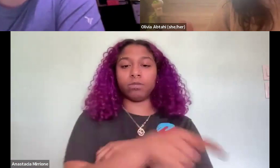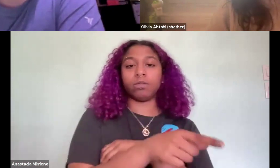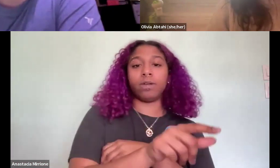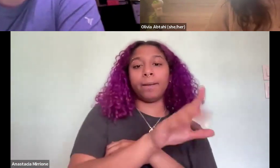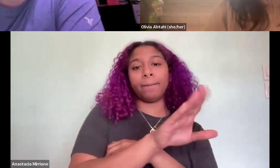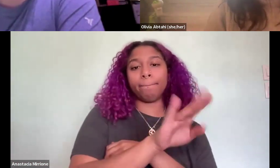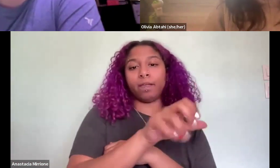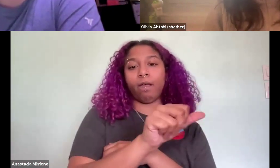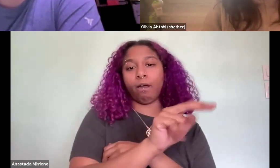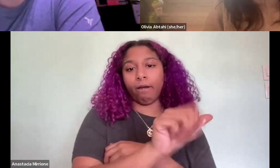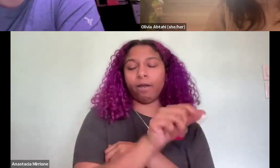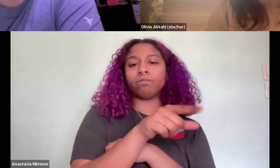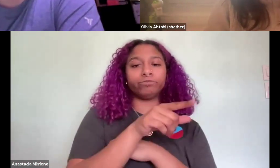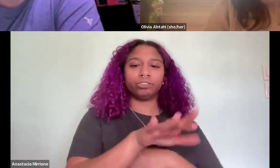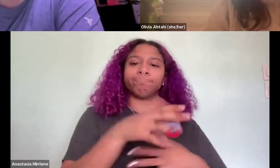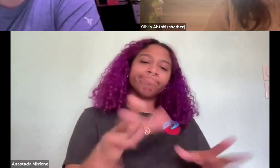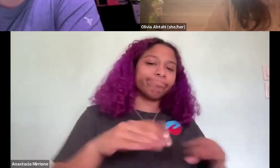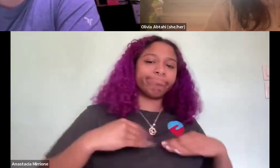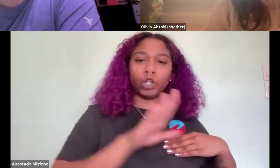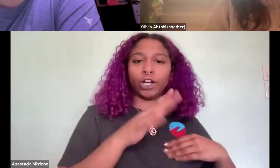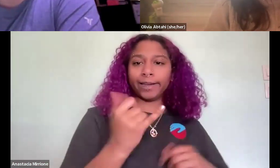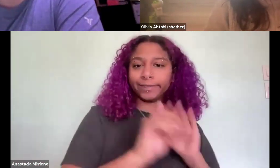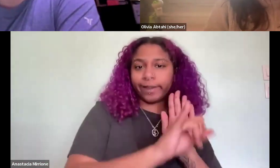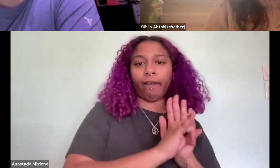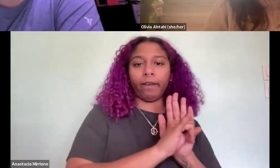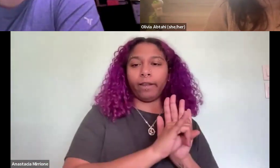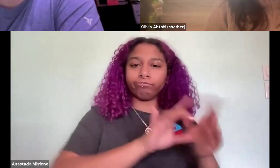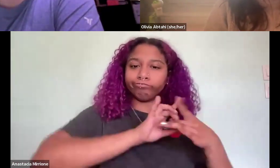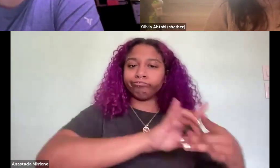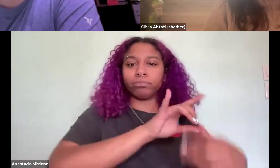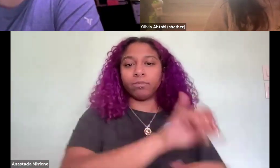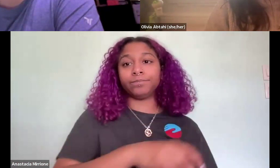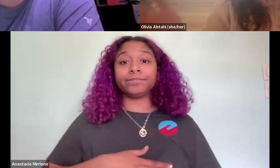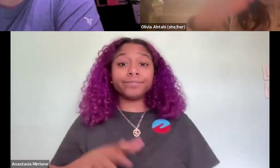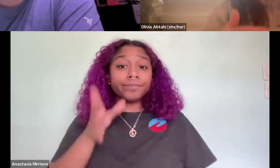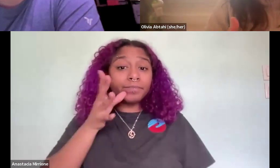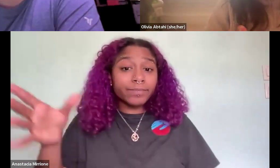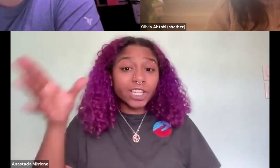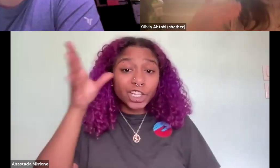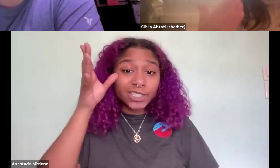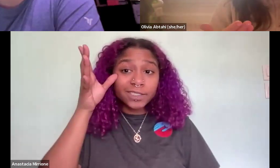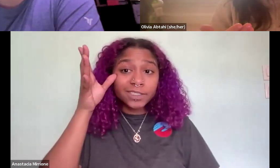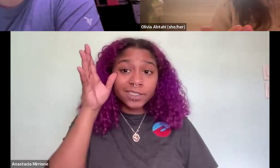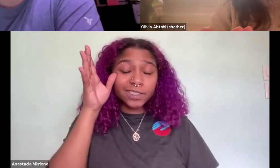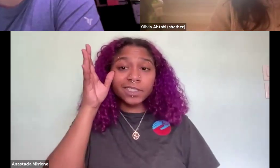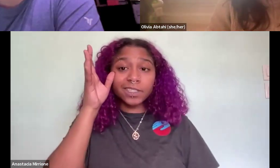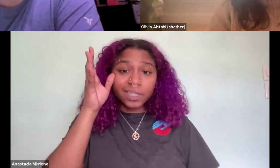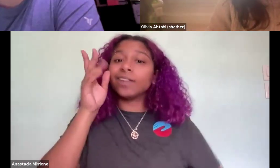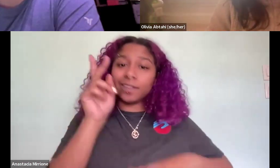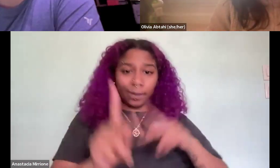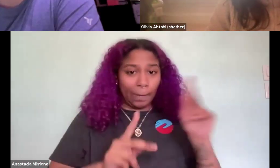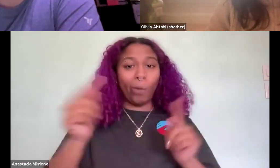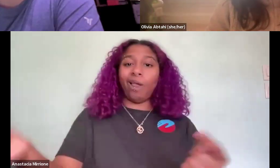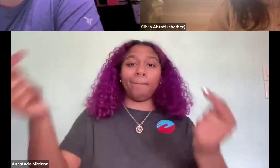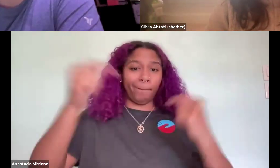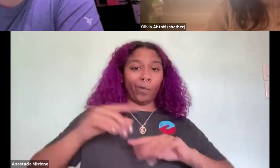like, this is who I am. And she puts it front and center. Whereas her parents, they're the people who came over, and I'm sure you understand as